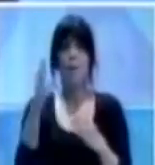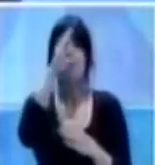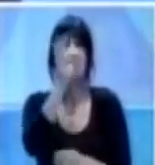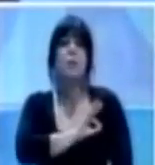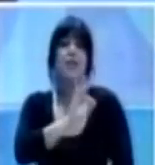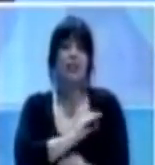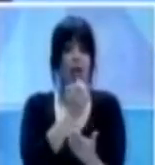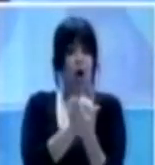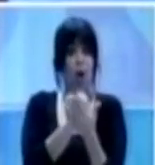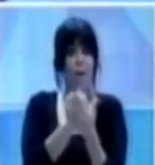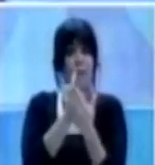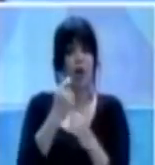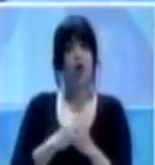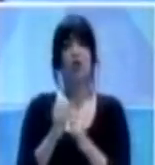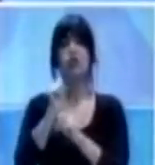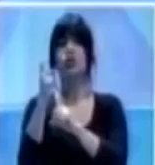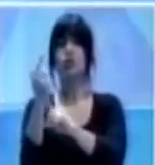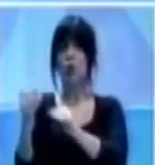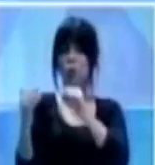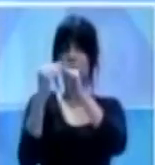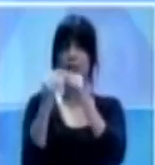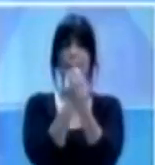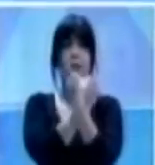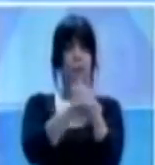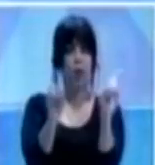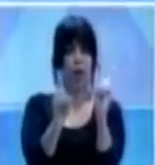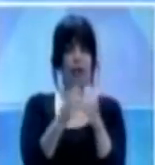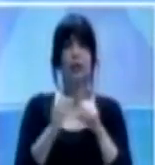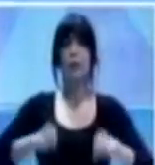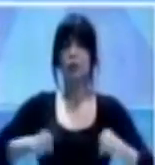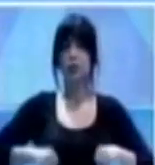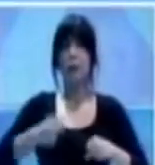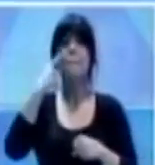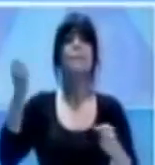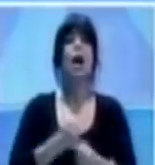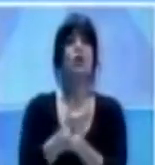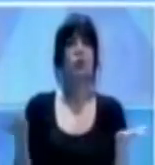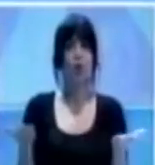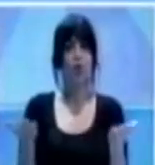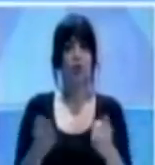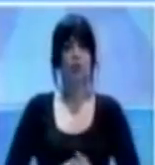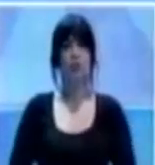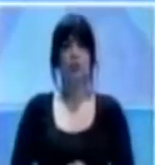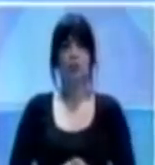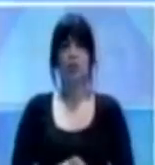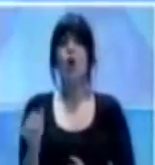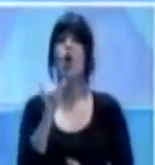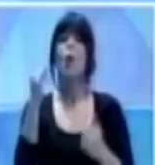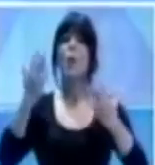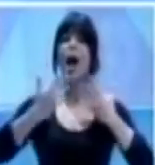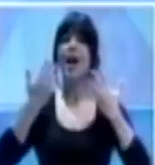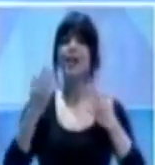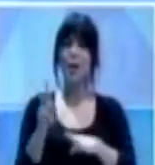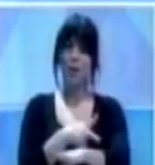of economic well-being, social justice and democracy available for everyone, like the air,